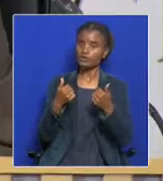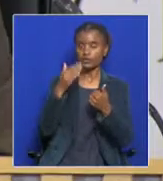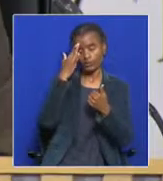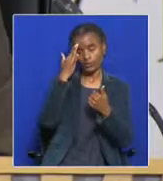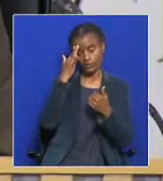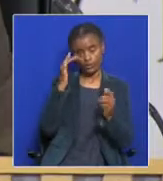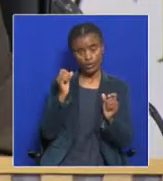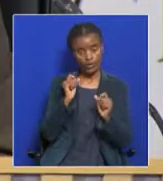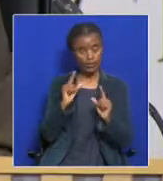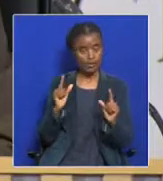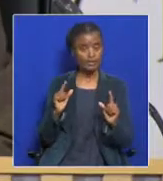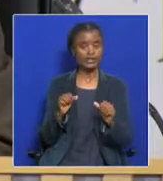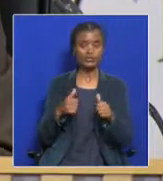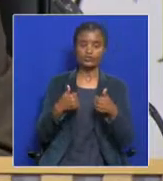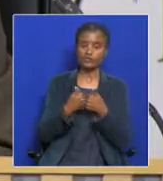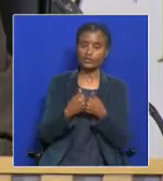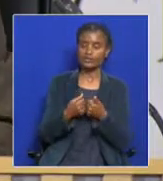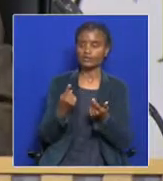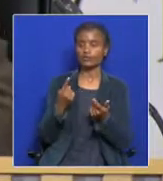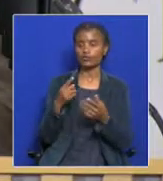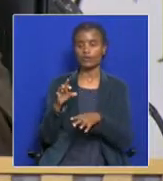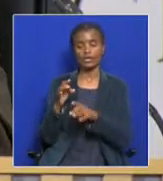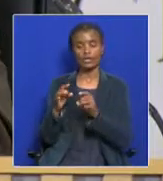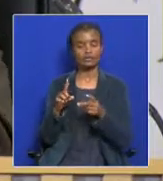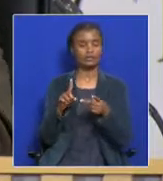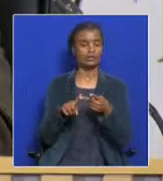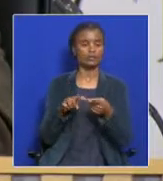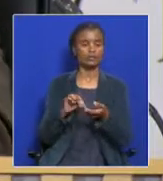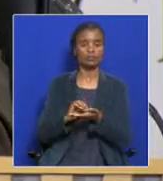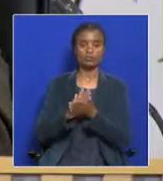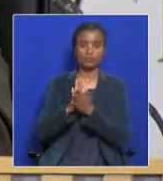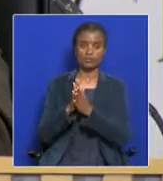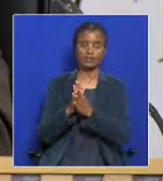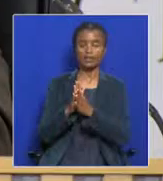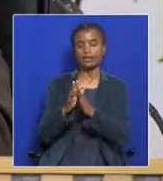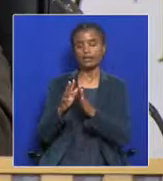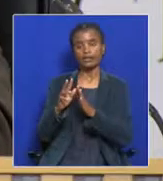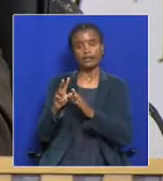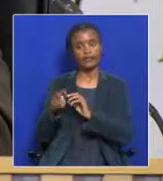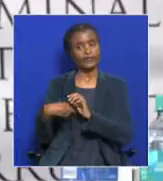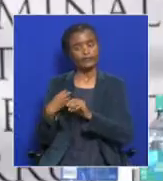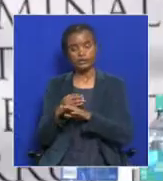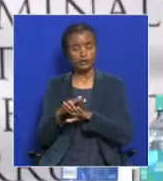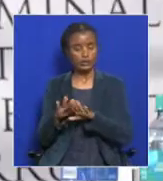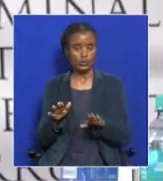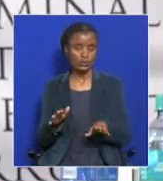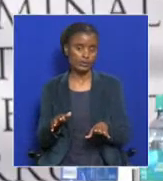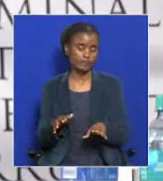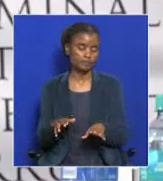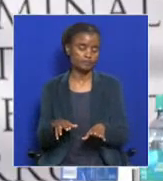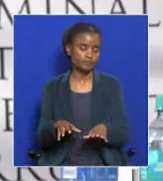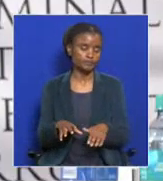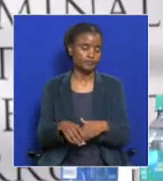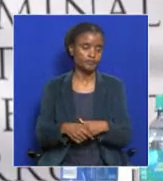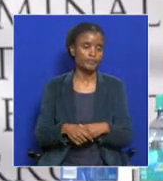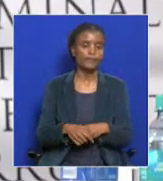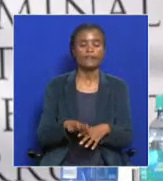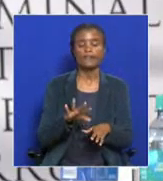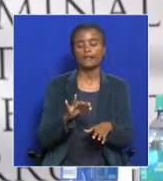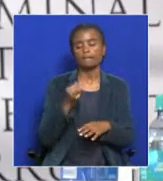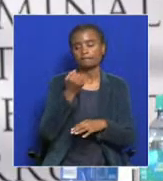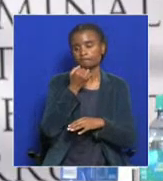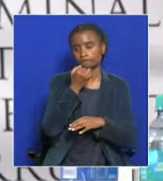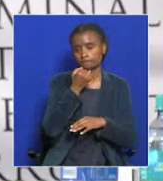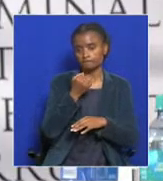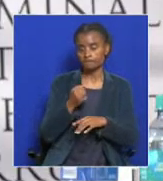or analysis, not by theft. And Now, Sorry. Yes. Just from what you've